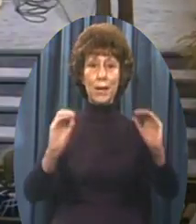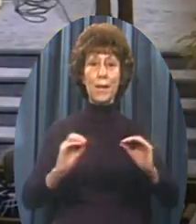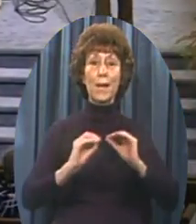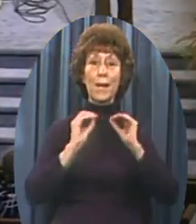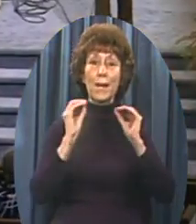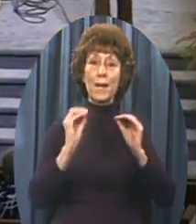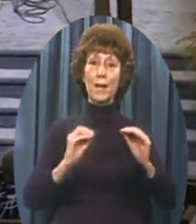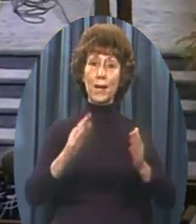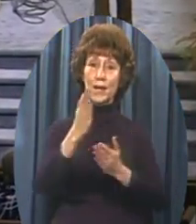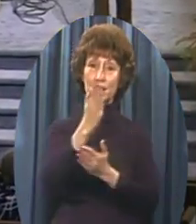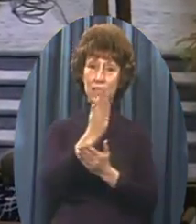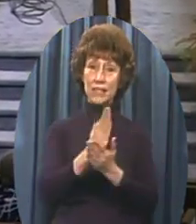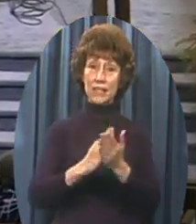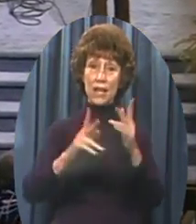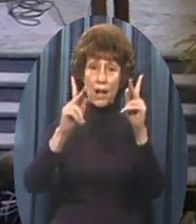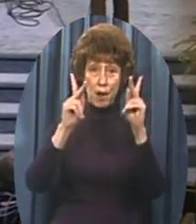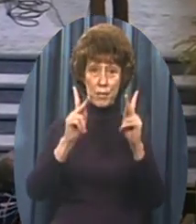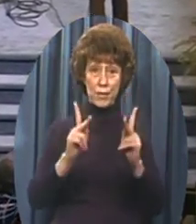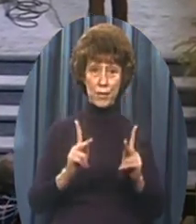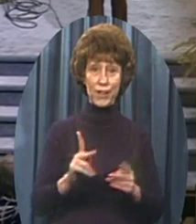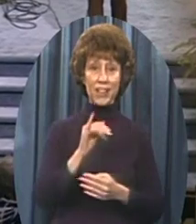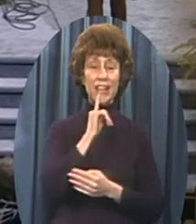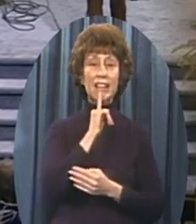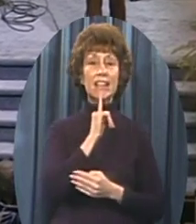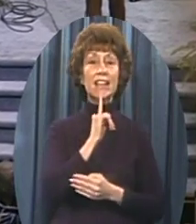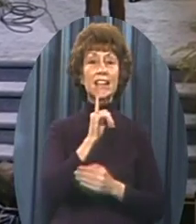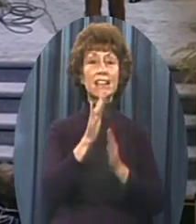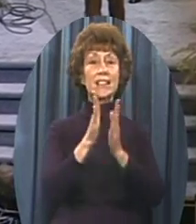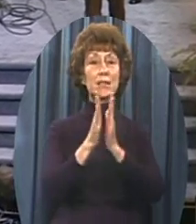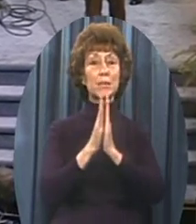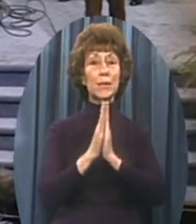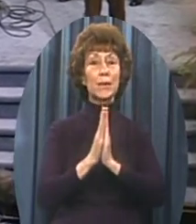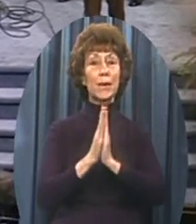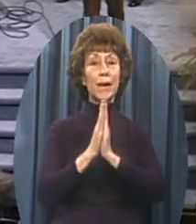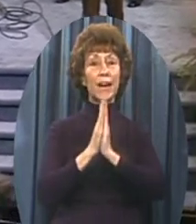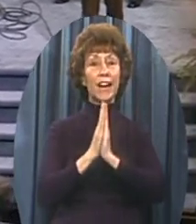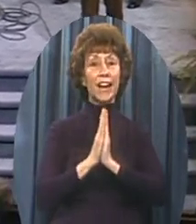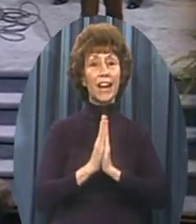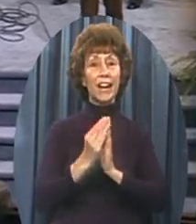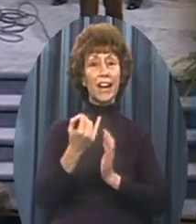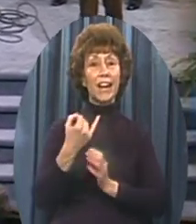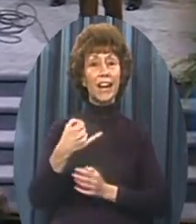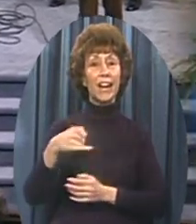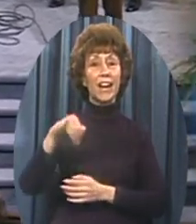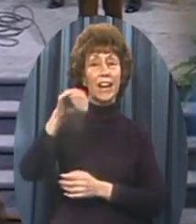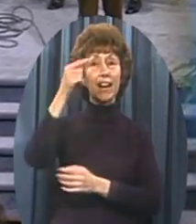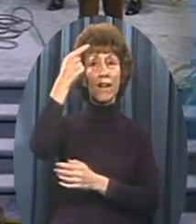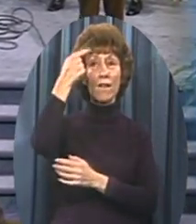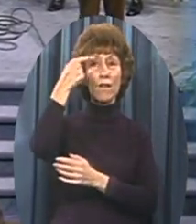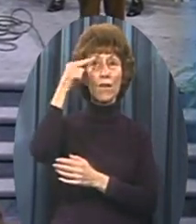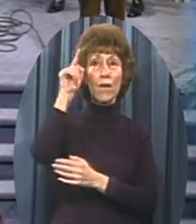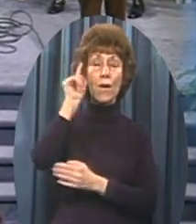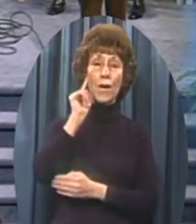Oh, someone is praying for you.